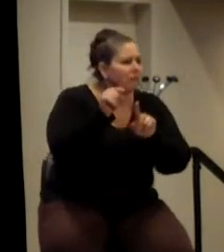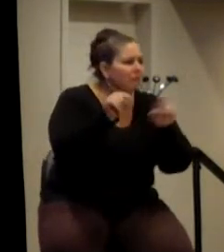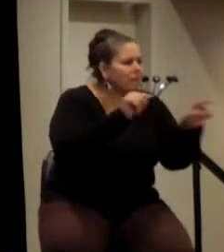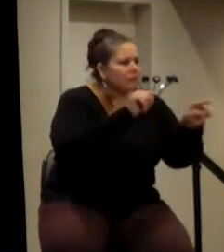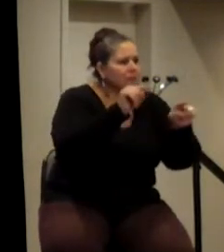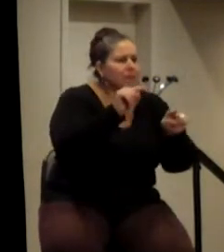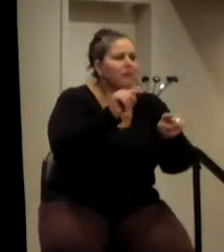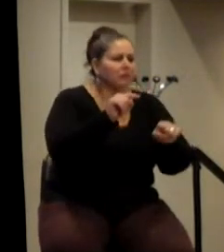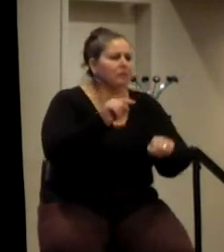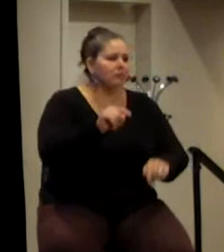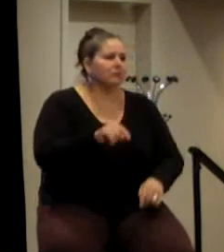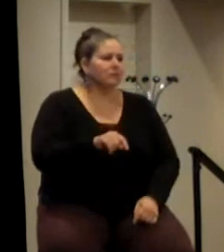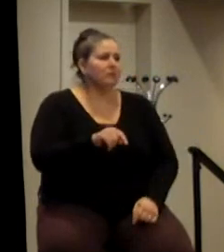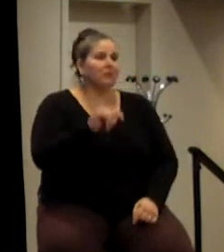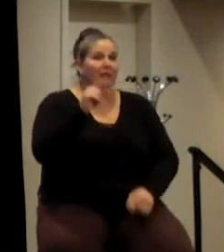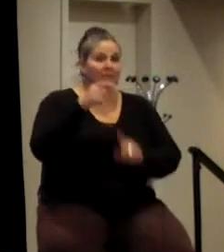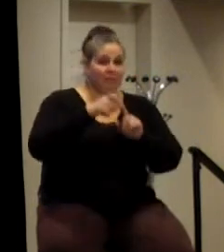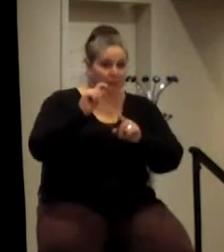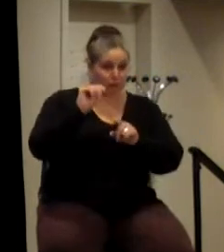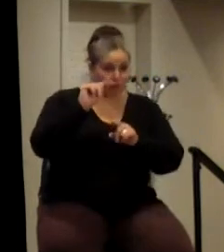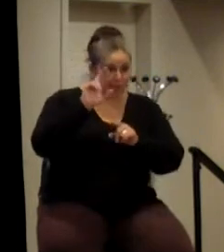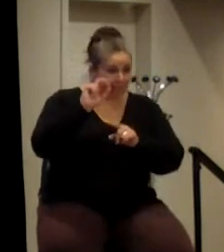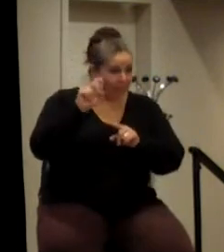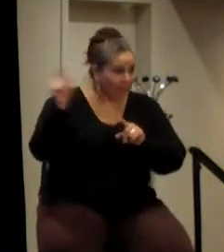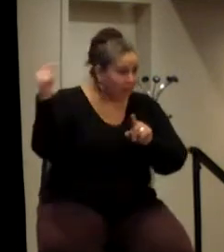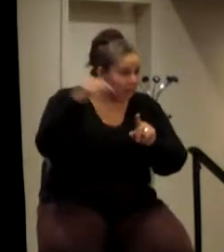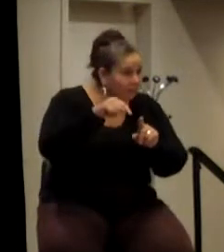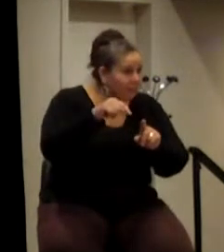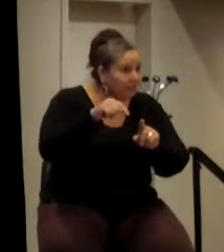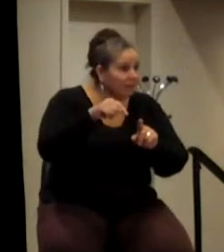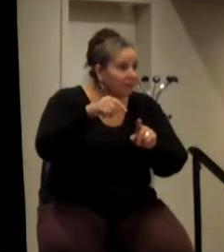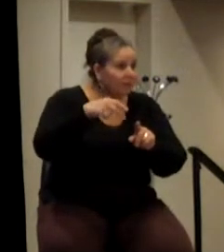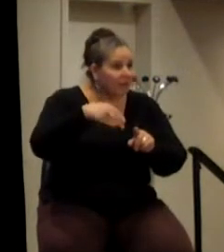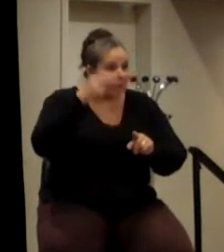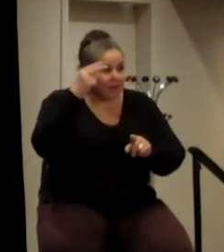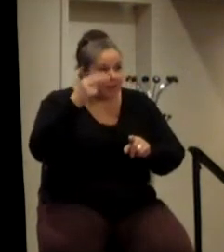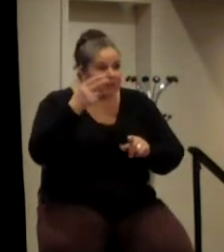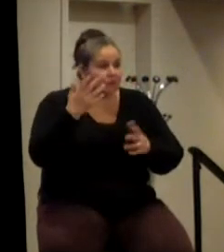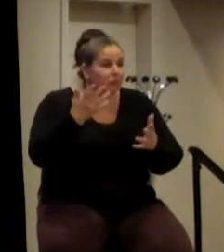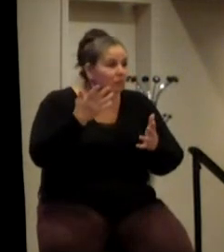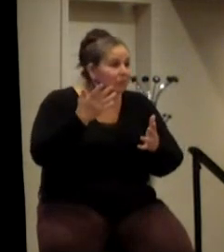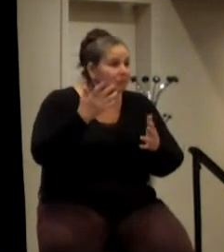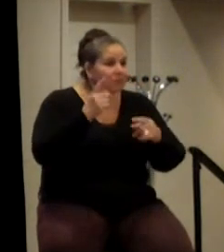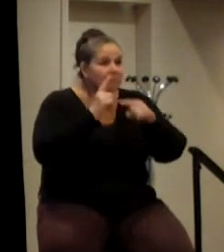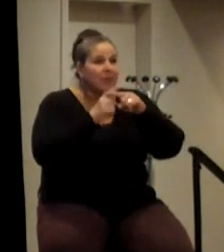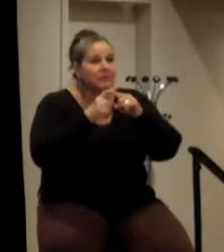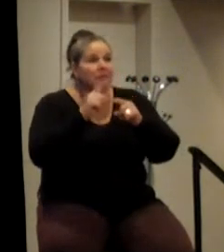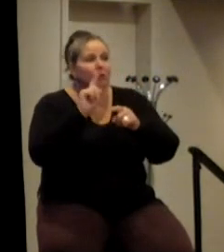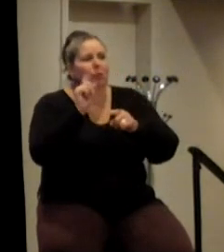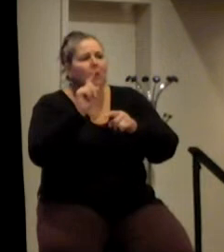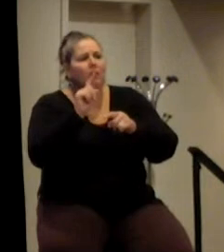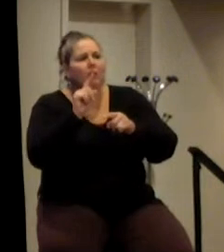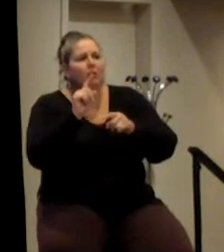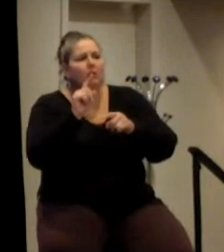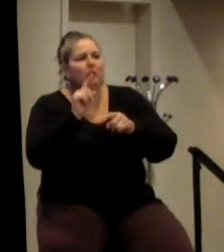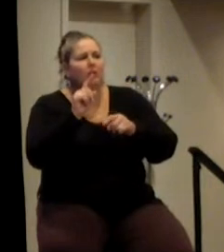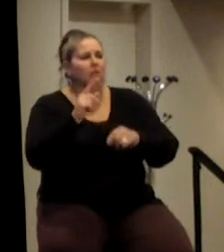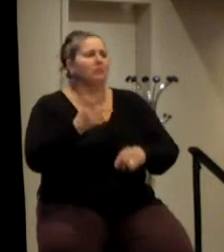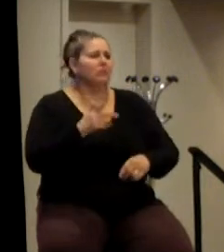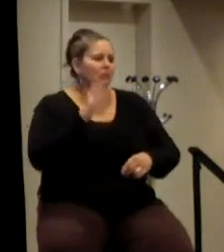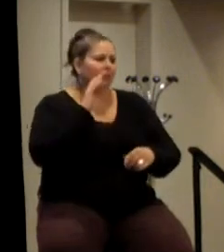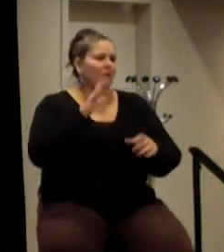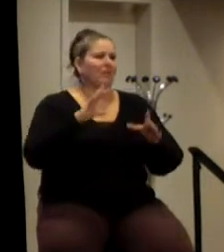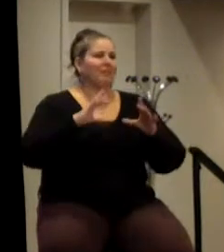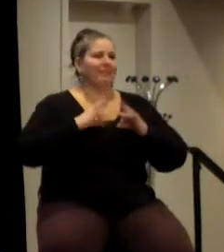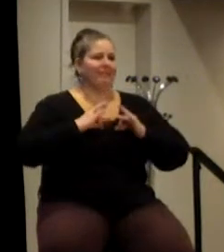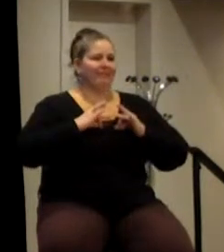traveling into parts of the country that have higher positivity rates. Some of them will bring it back. And so our job is to try to go find it. And